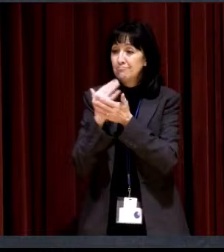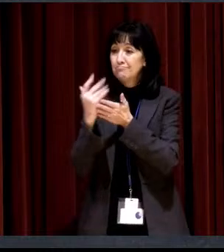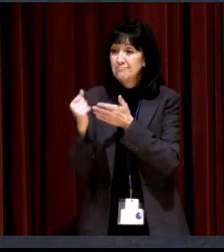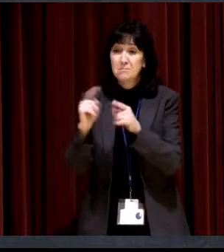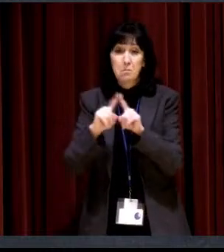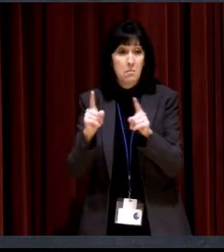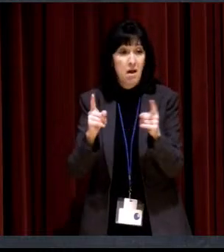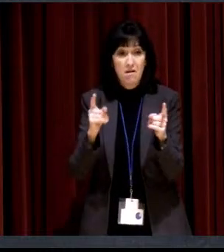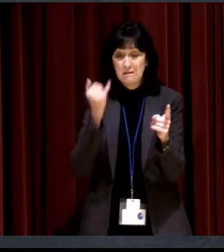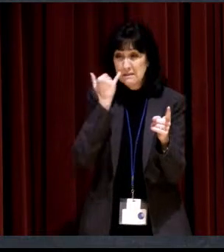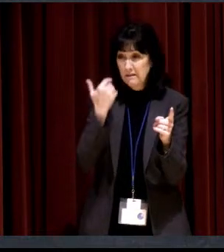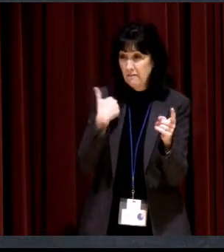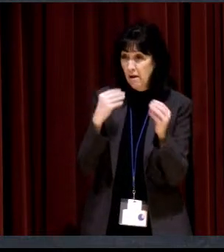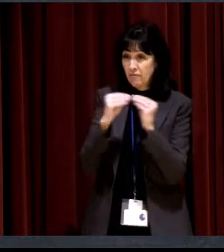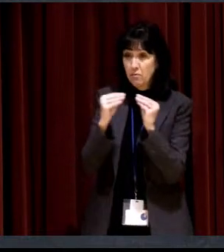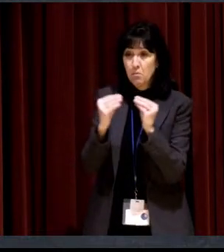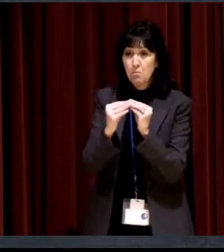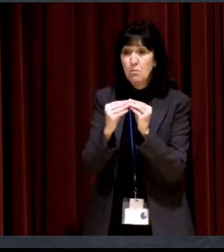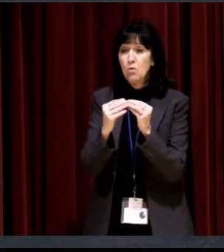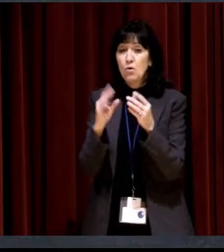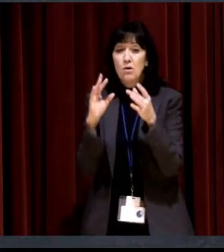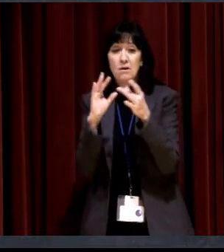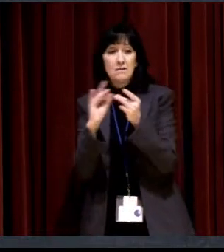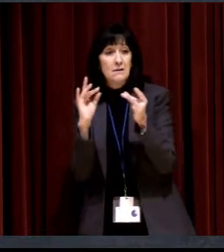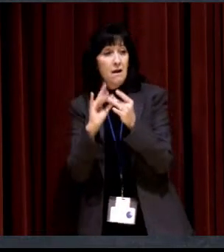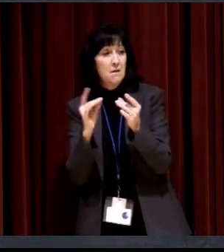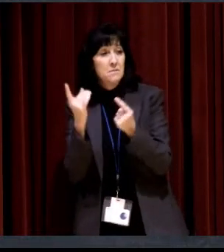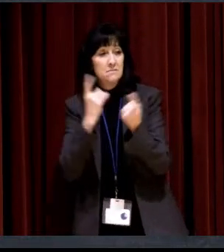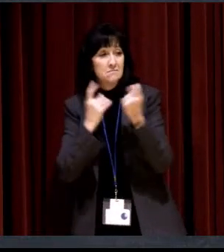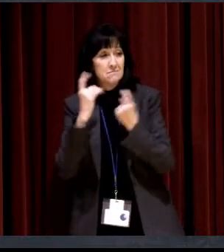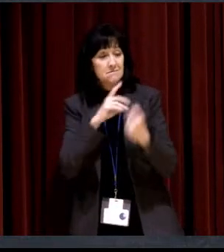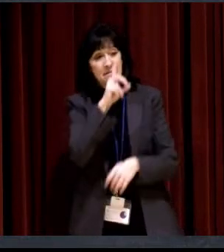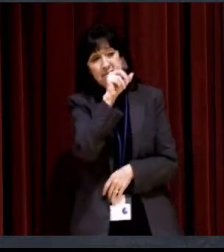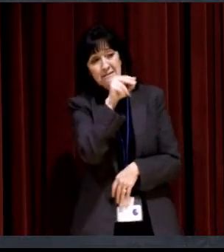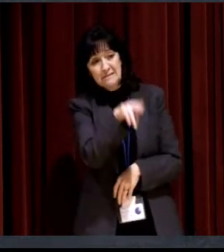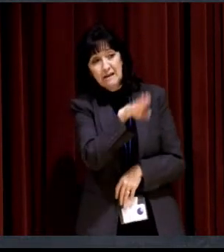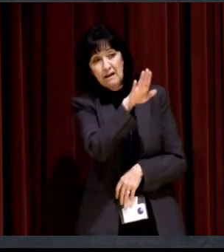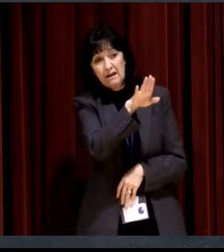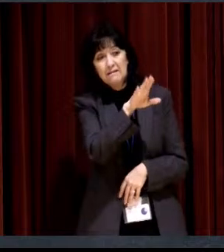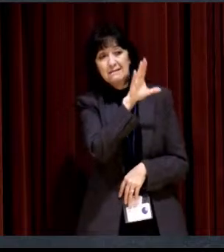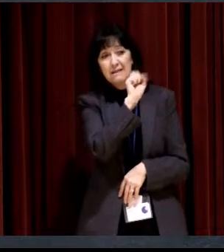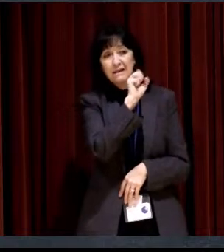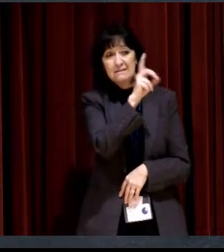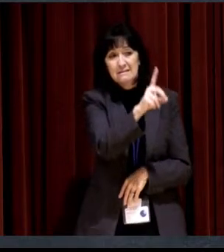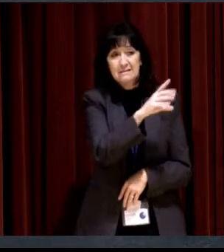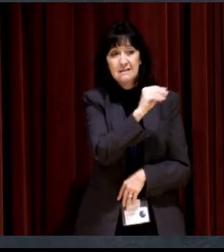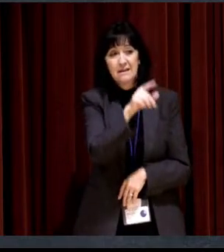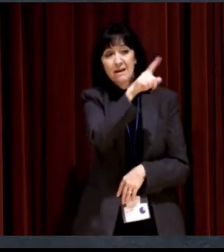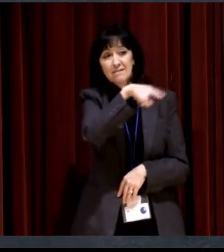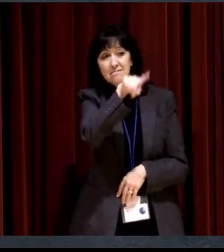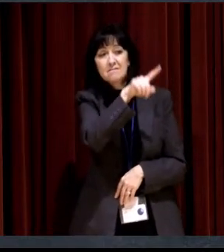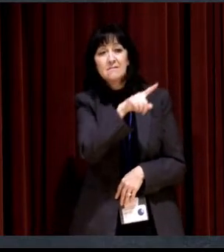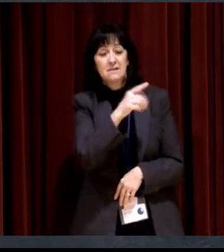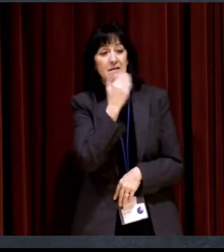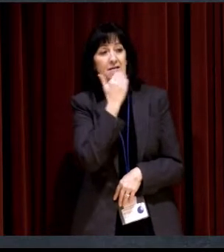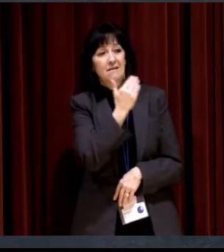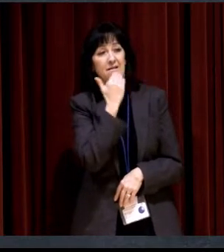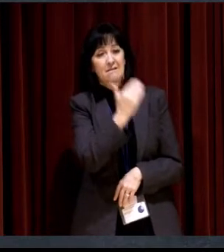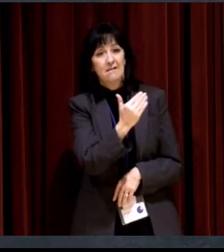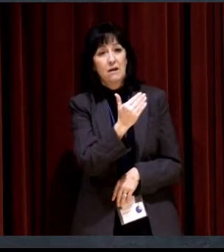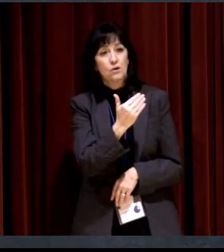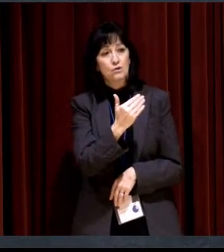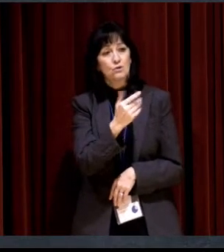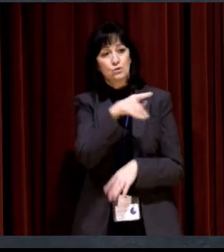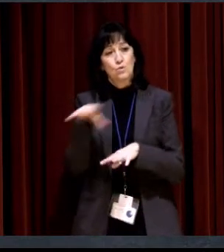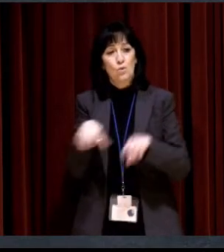comments. Again, Dan, thank you for you and the district for allowing us to use Pulaski. Thank you to